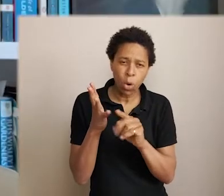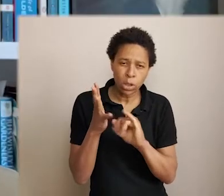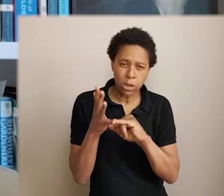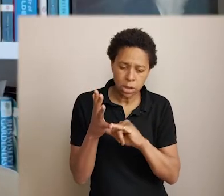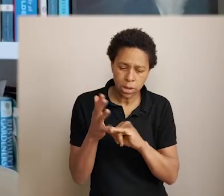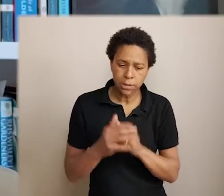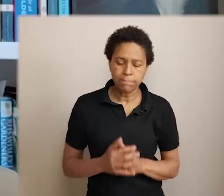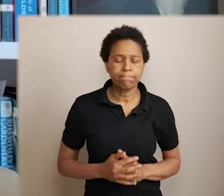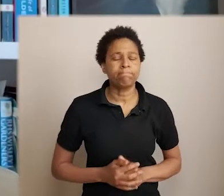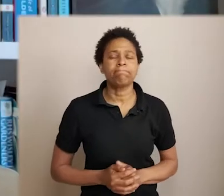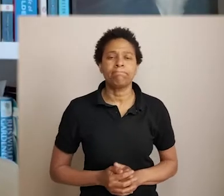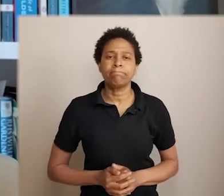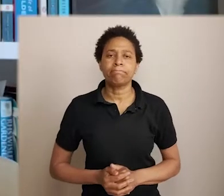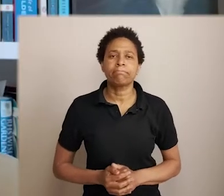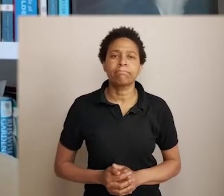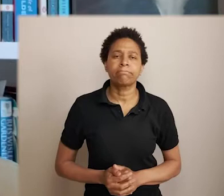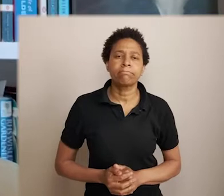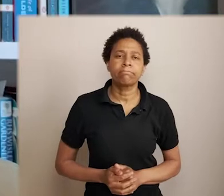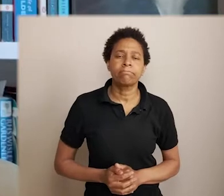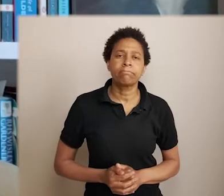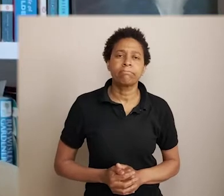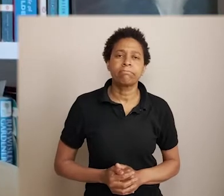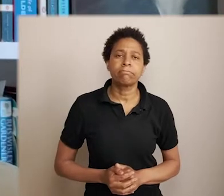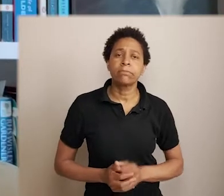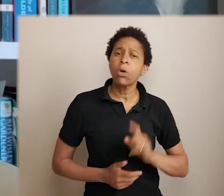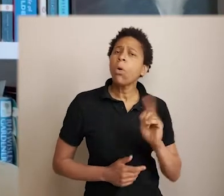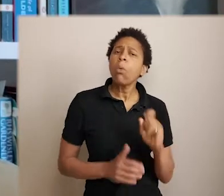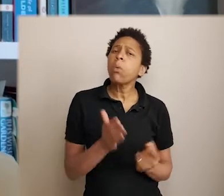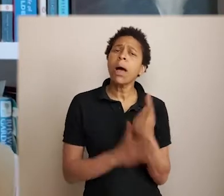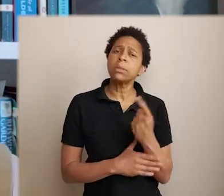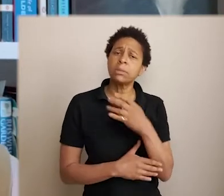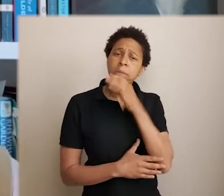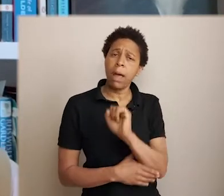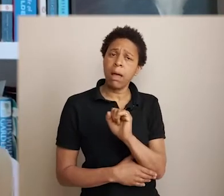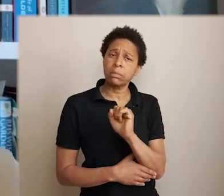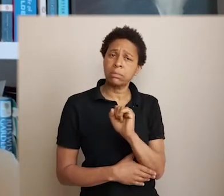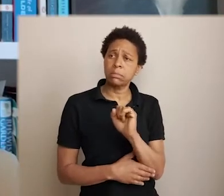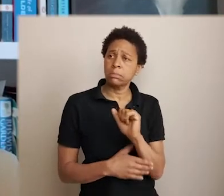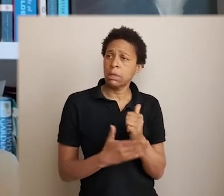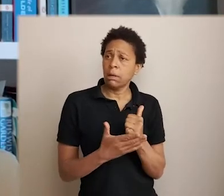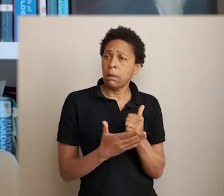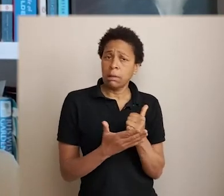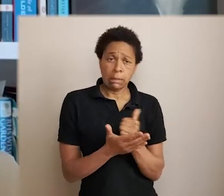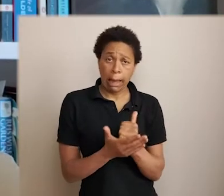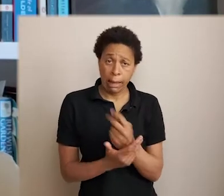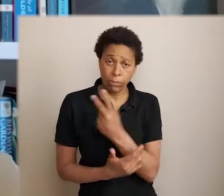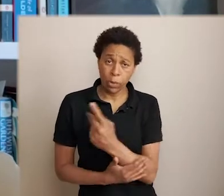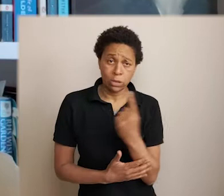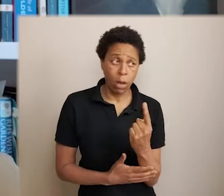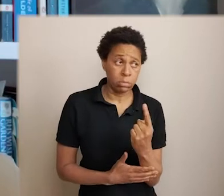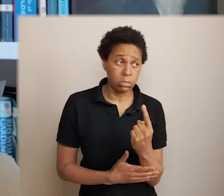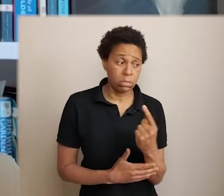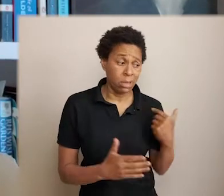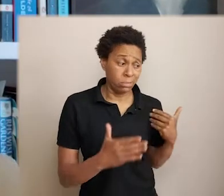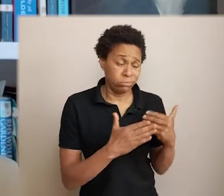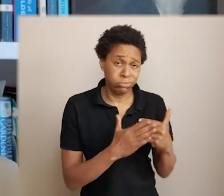What happens to a gay man at 21? Well, I mean, you've got 21 years of life leading up to that, haven't you? I mean, the first 18 years of my life